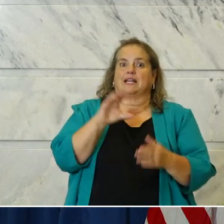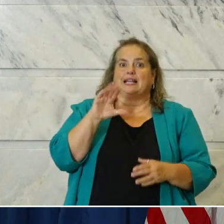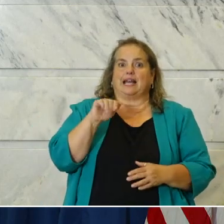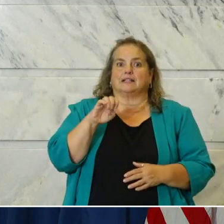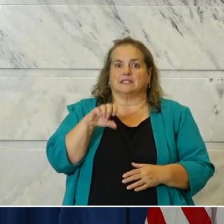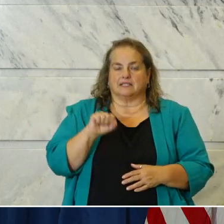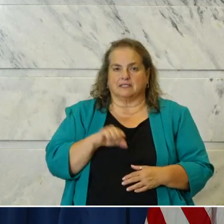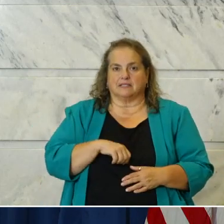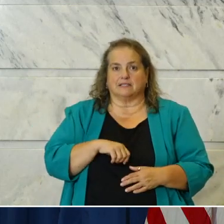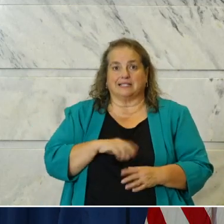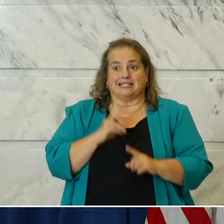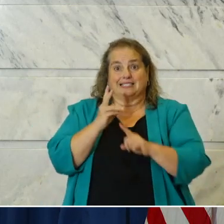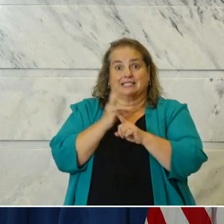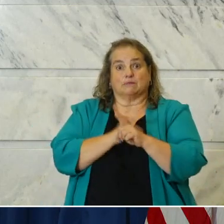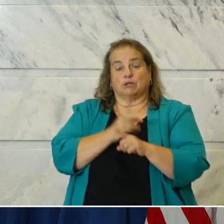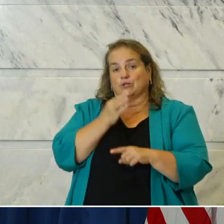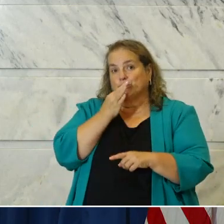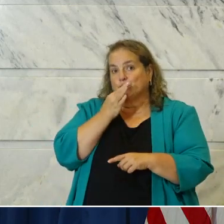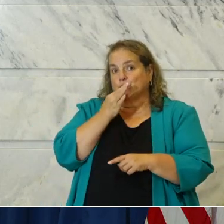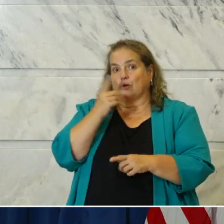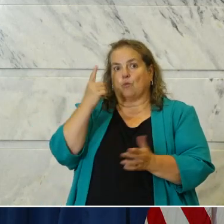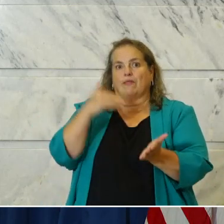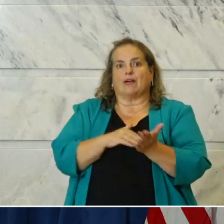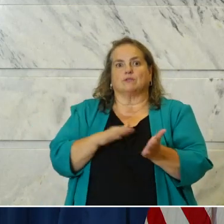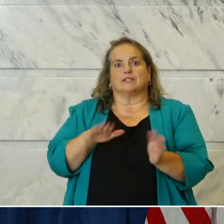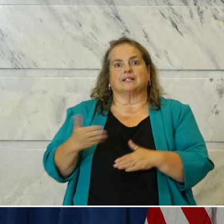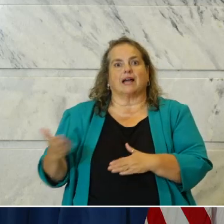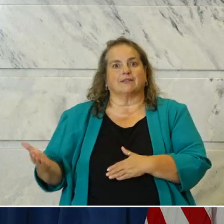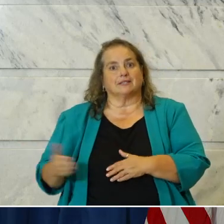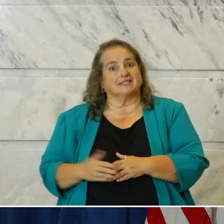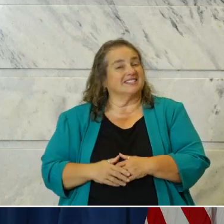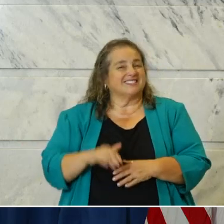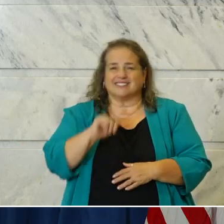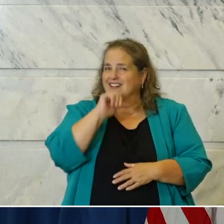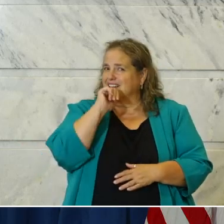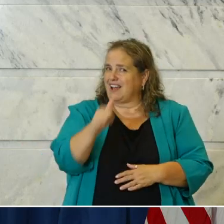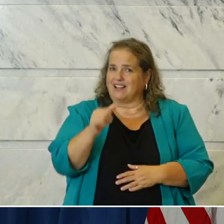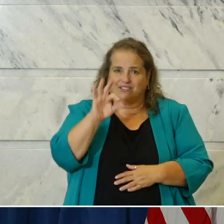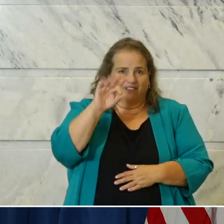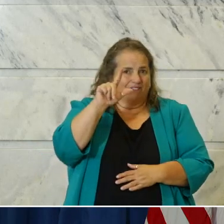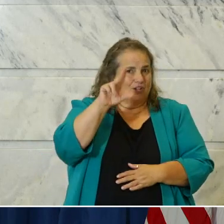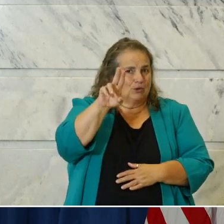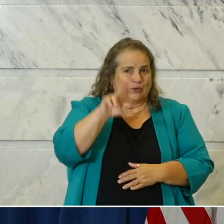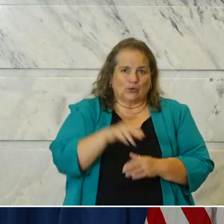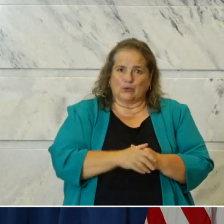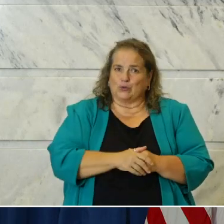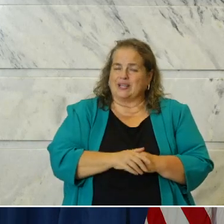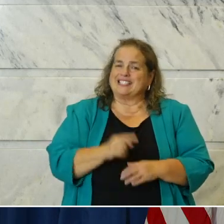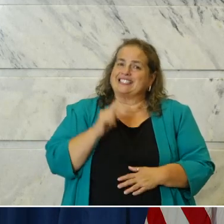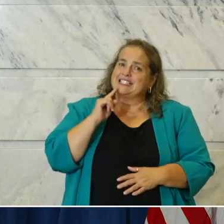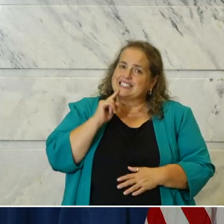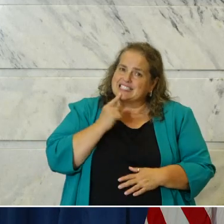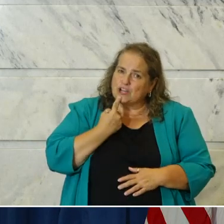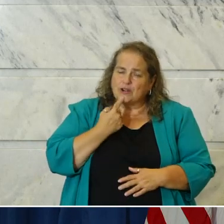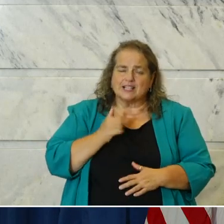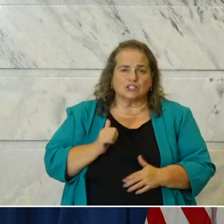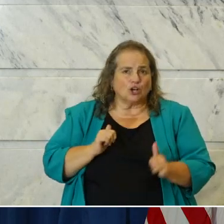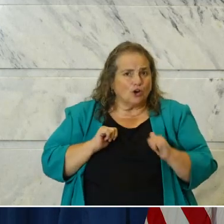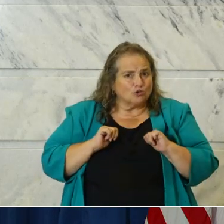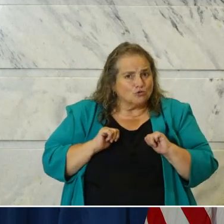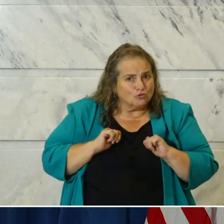on 1,000 deaths. This isn't the flu. It is a serious, aggressive, deadly